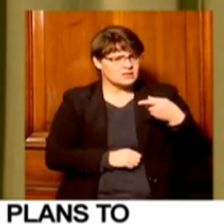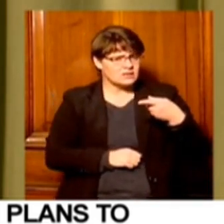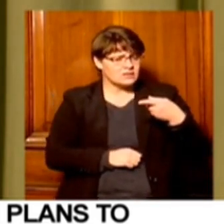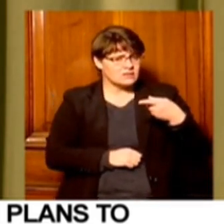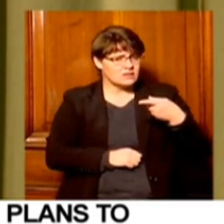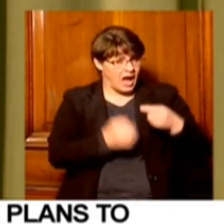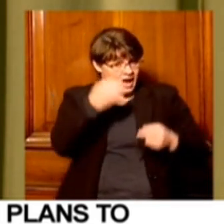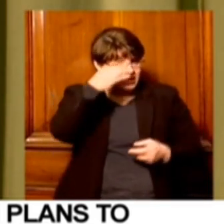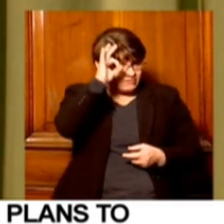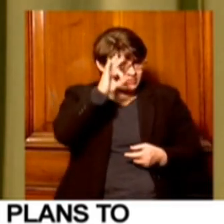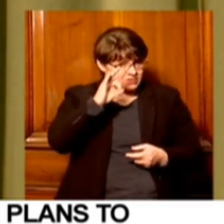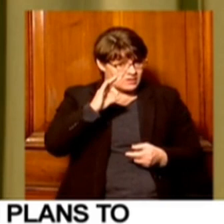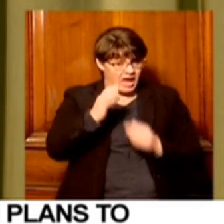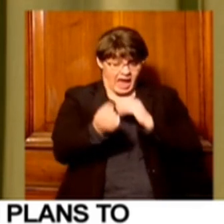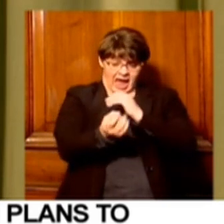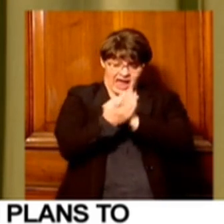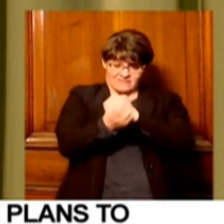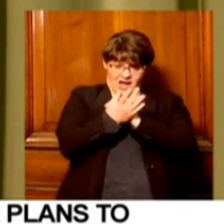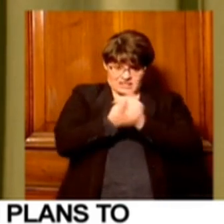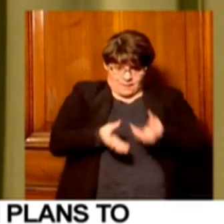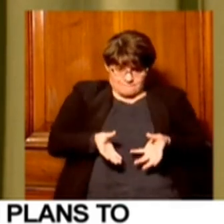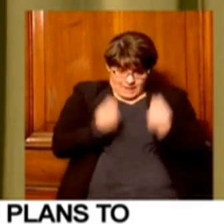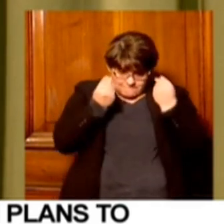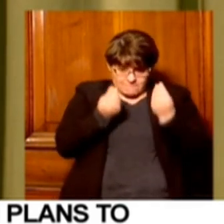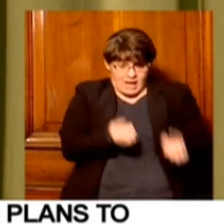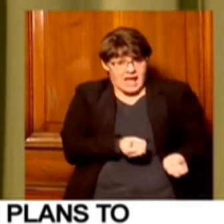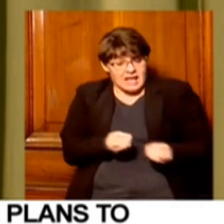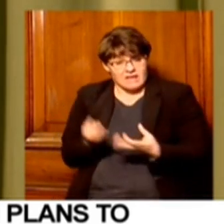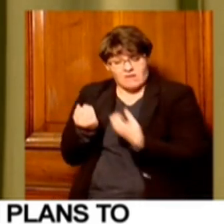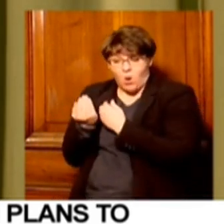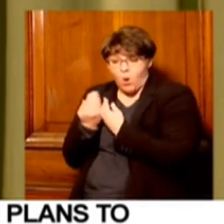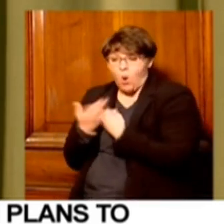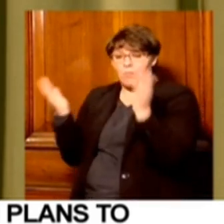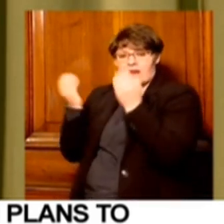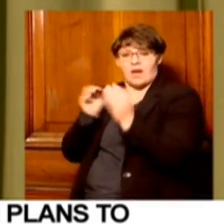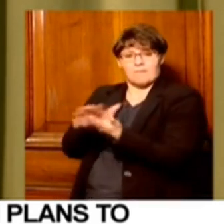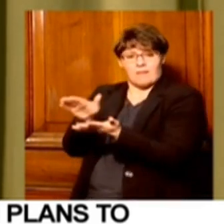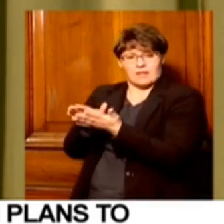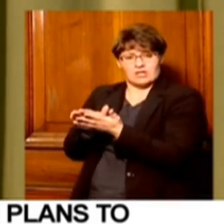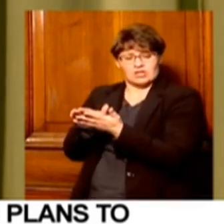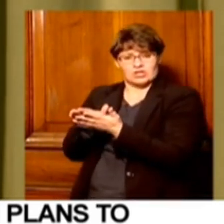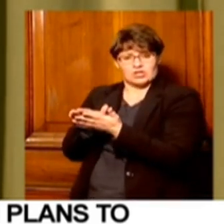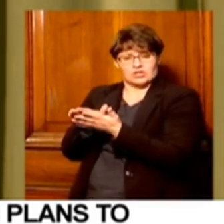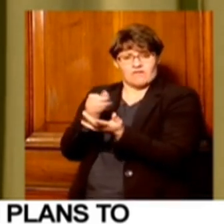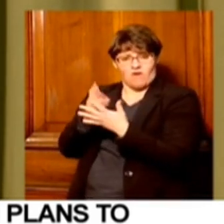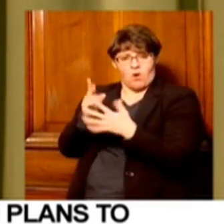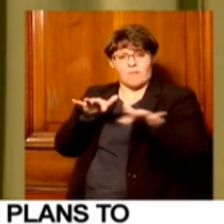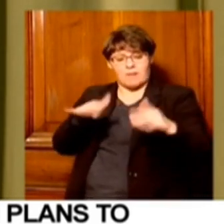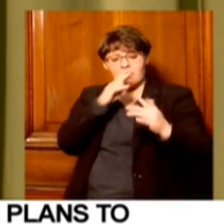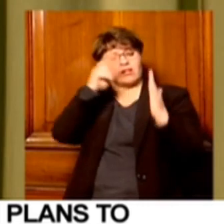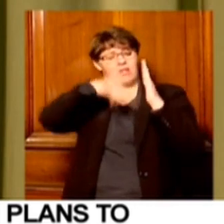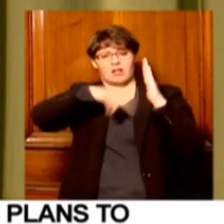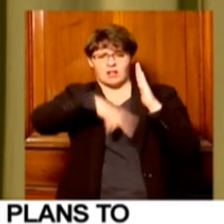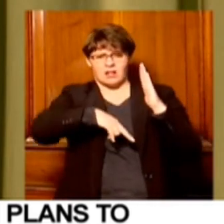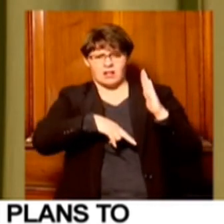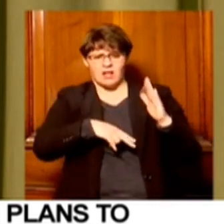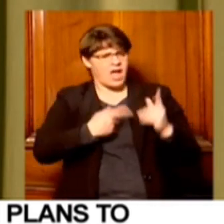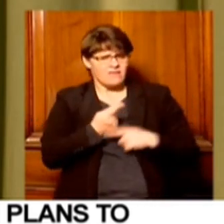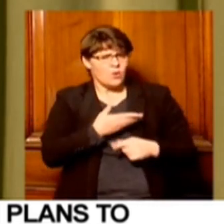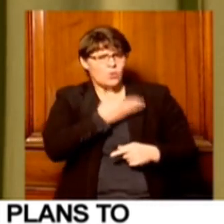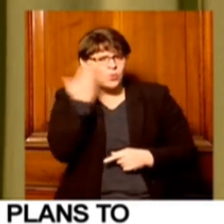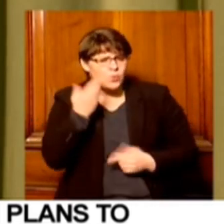release advisories it receives to the public? If not, what is the justification for keeping these